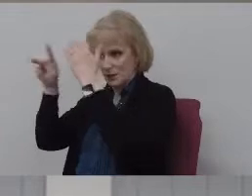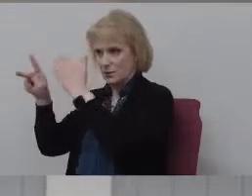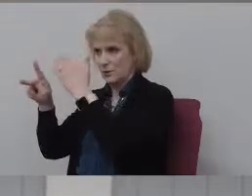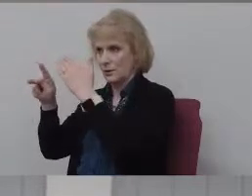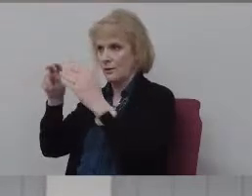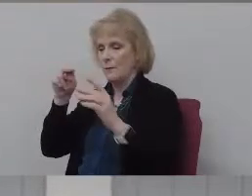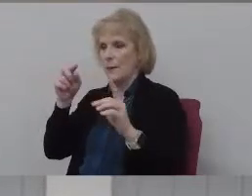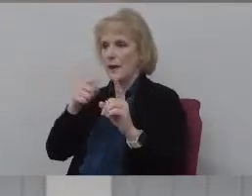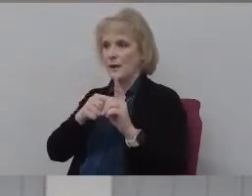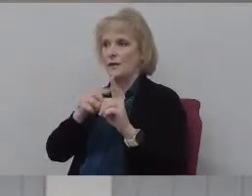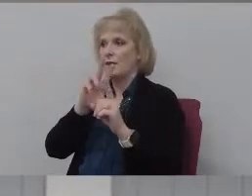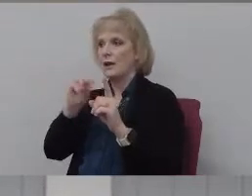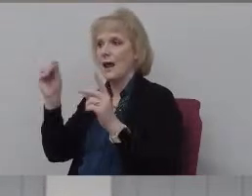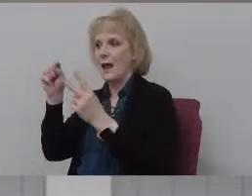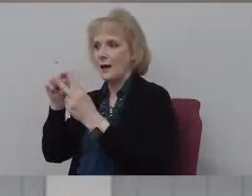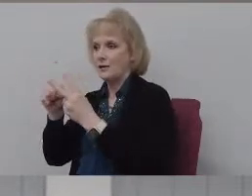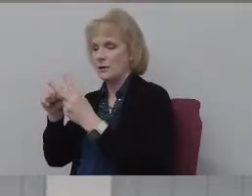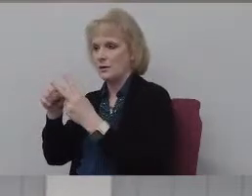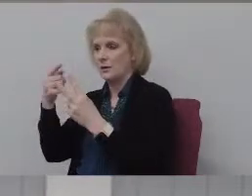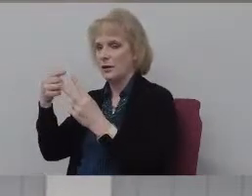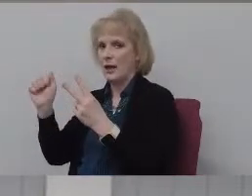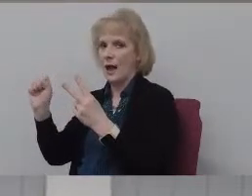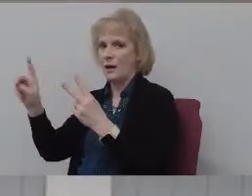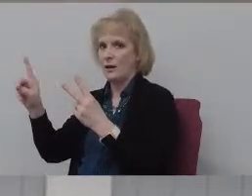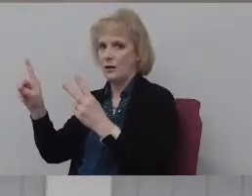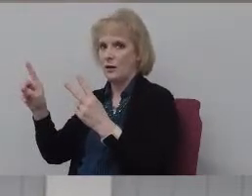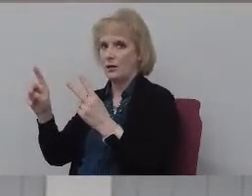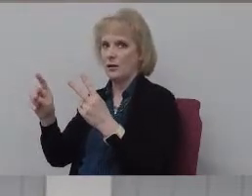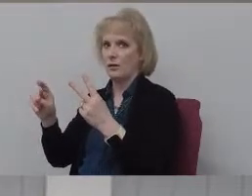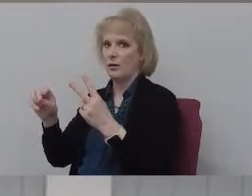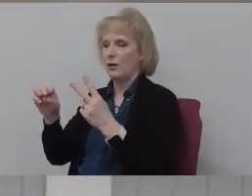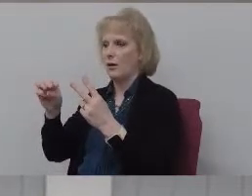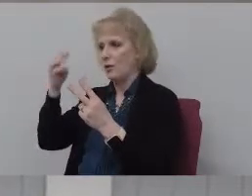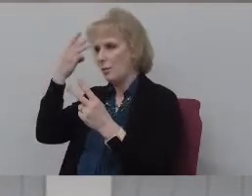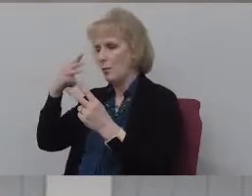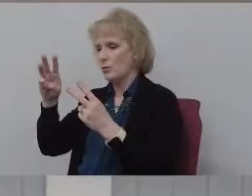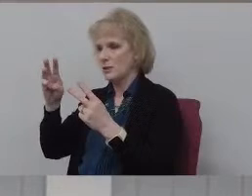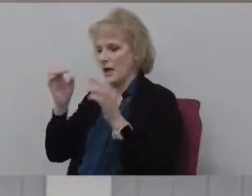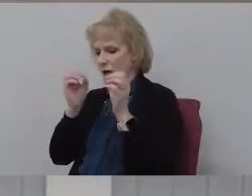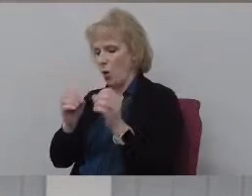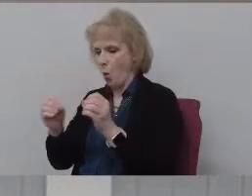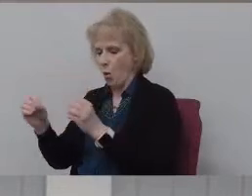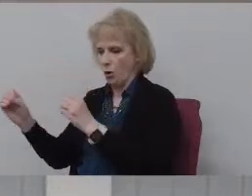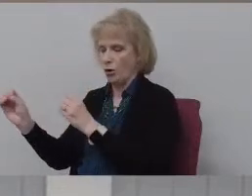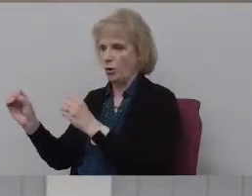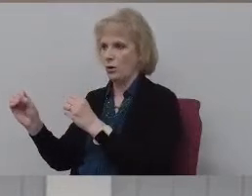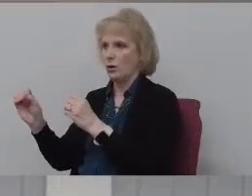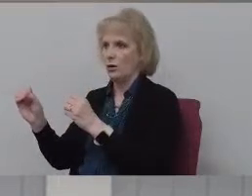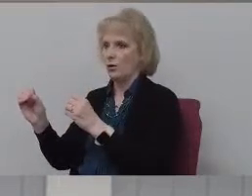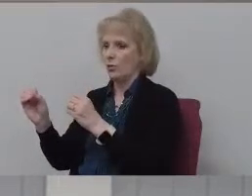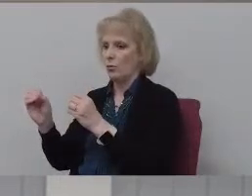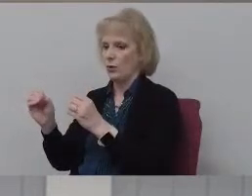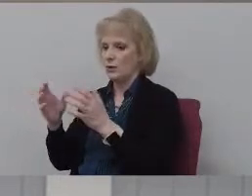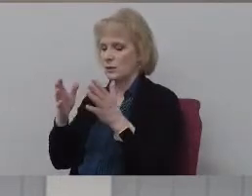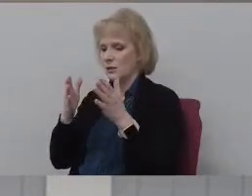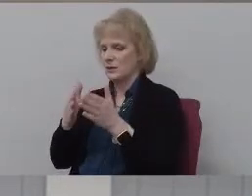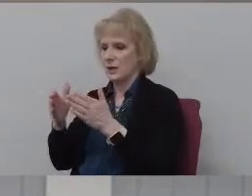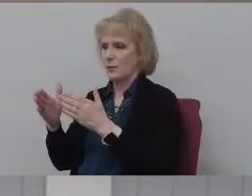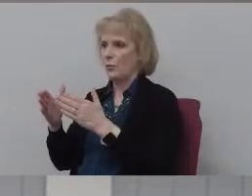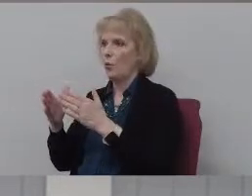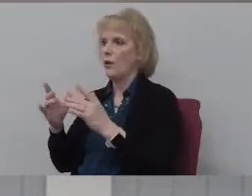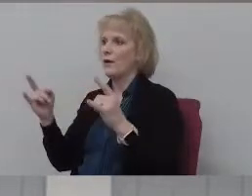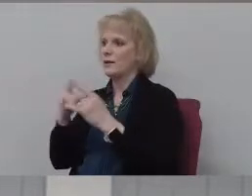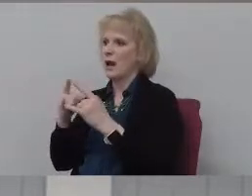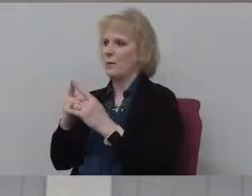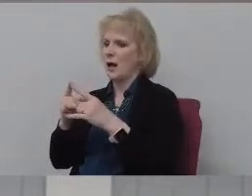and Gad. So the Mosaic order for the priesthood was set up in a kind of a nomadic arrangement where the tabernacle was moved on a regular basis.